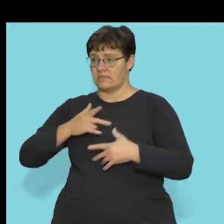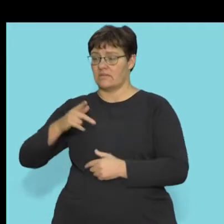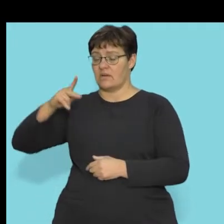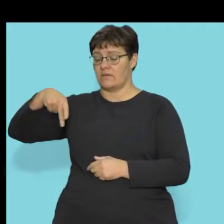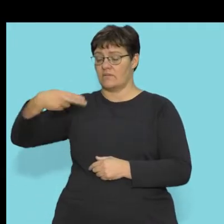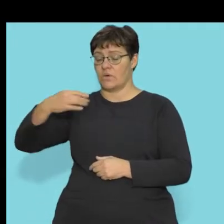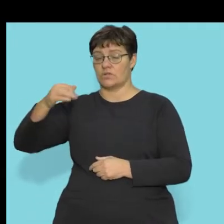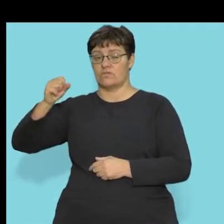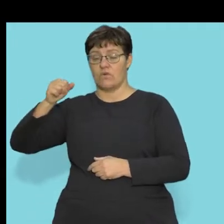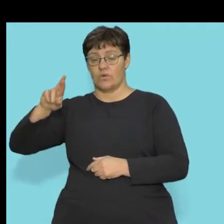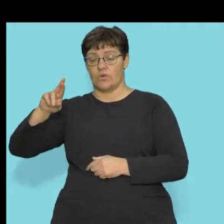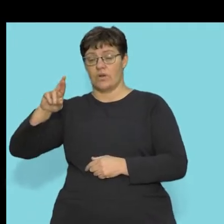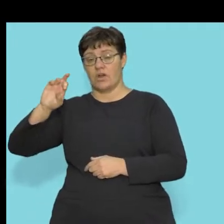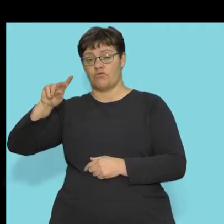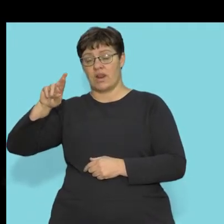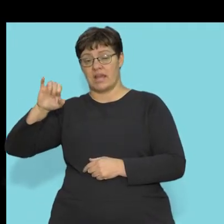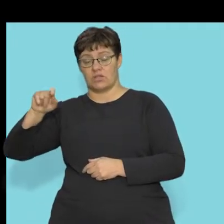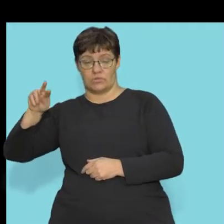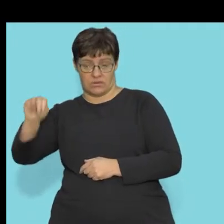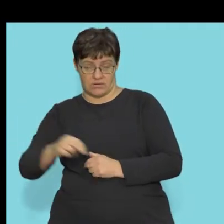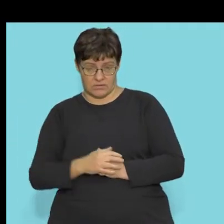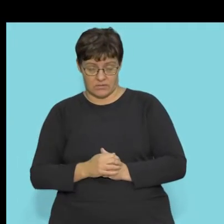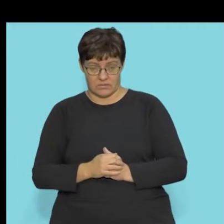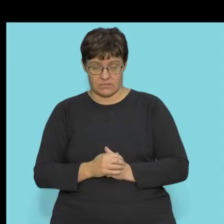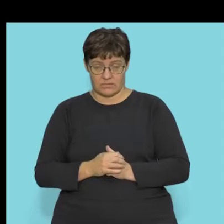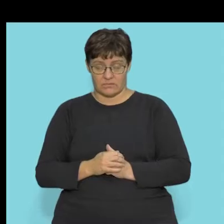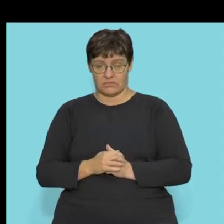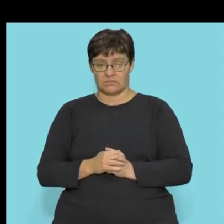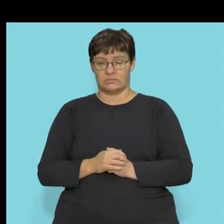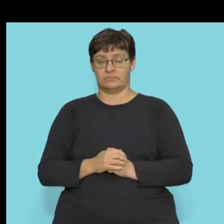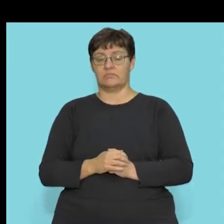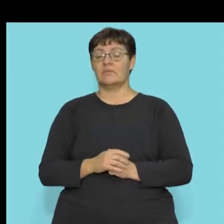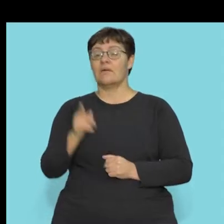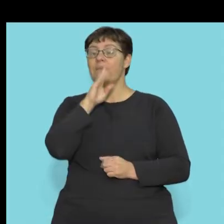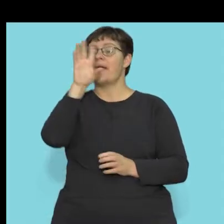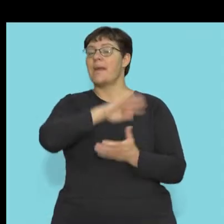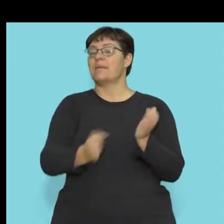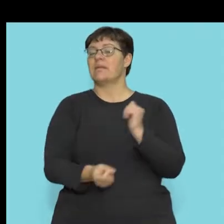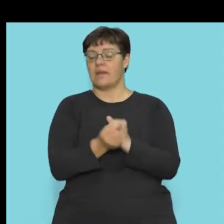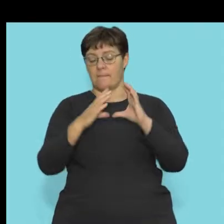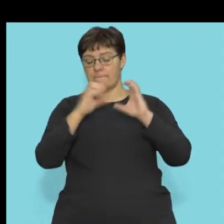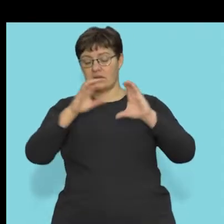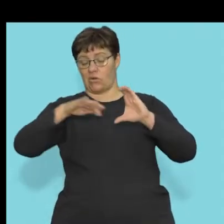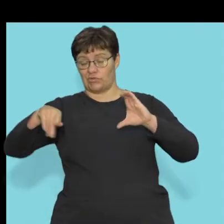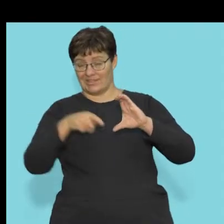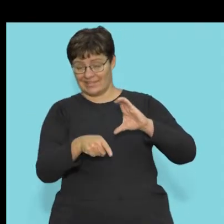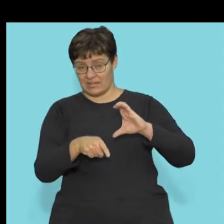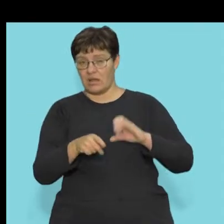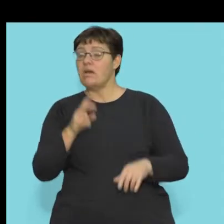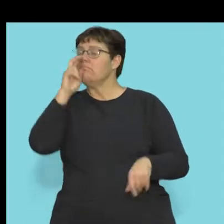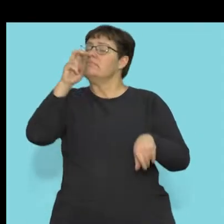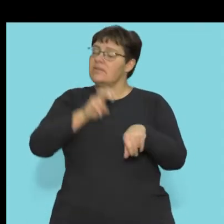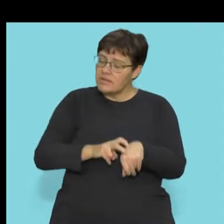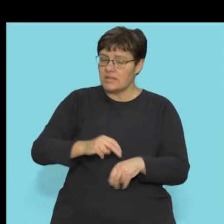oxidative phosphorylation. So guys, this takes place again inside the mitochondria and